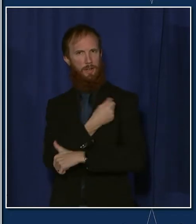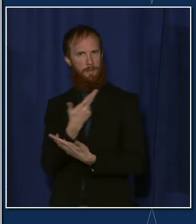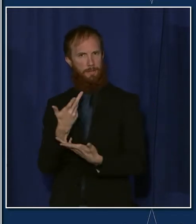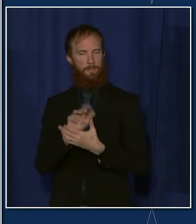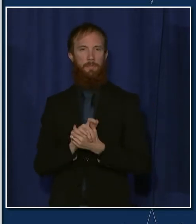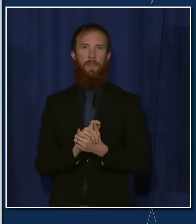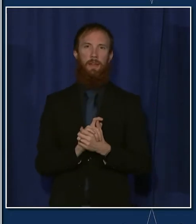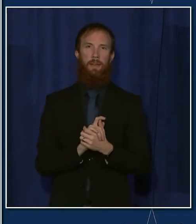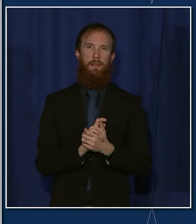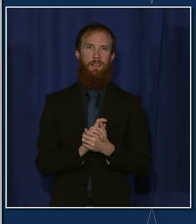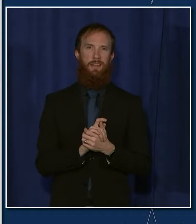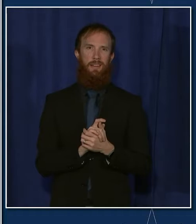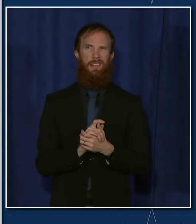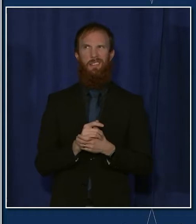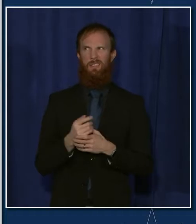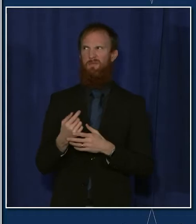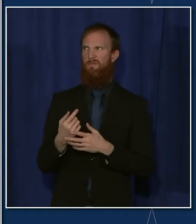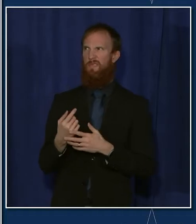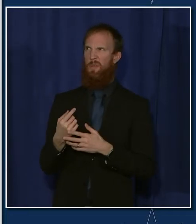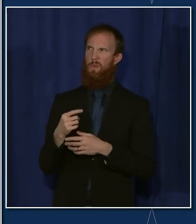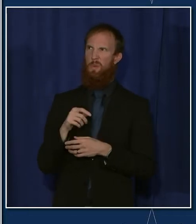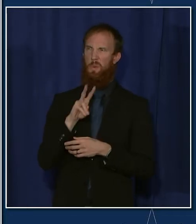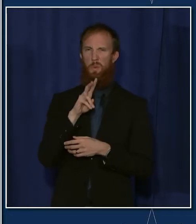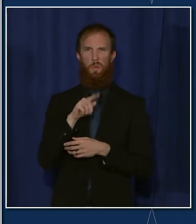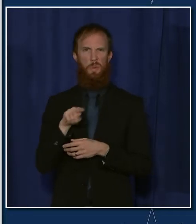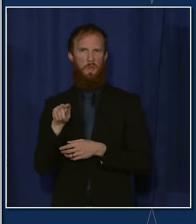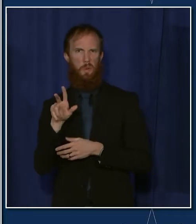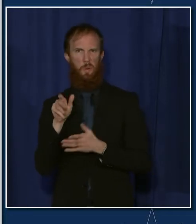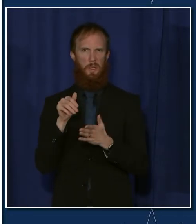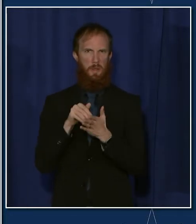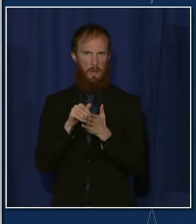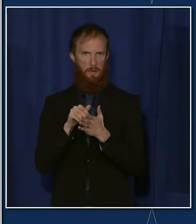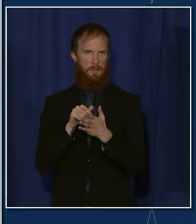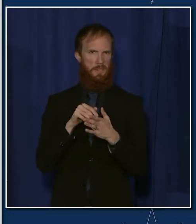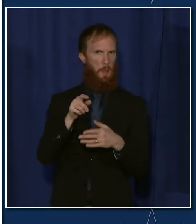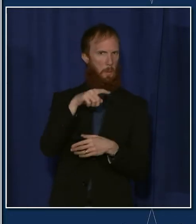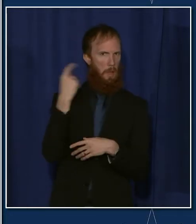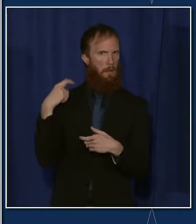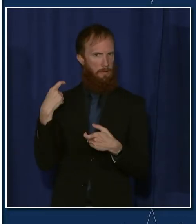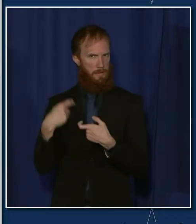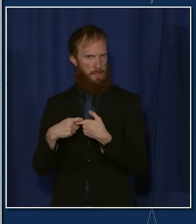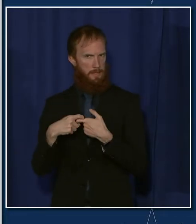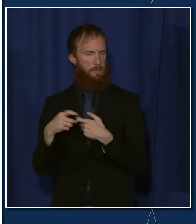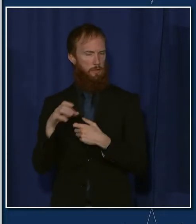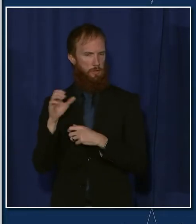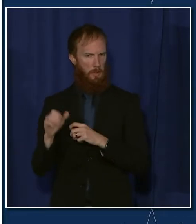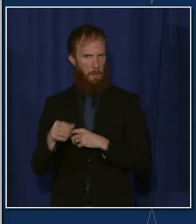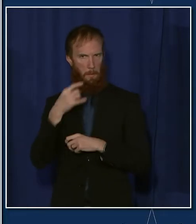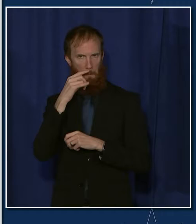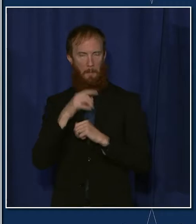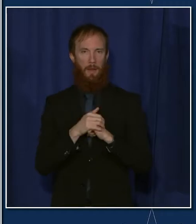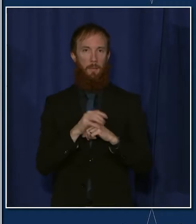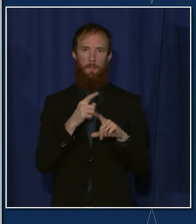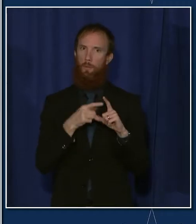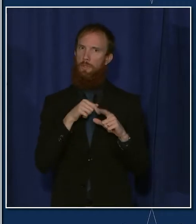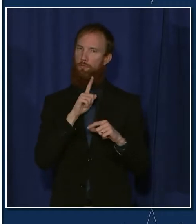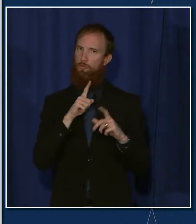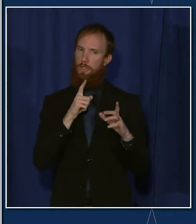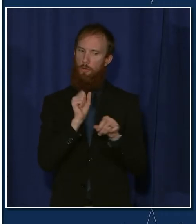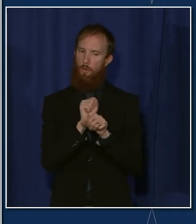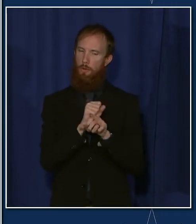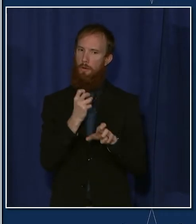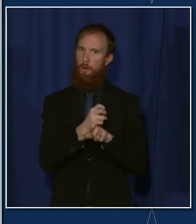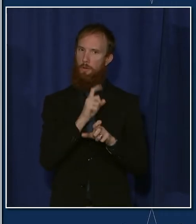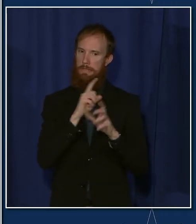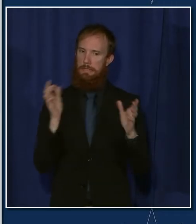and between 2,000 and 3,000 Latinx Chicagoans. However, with this big push, and as you'll recall, we worked to really